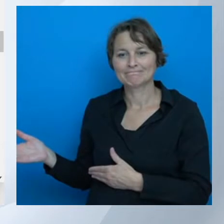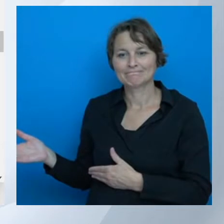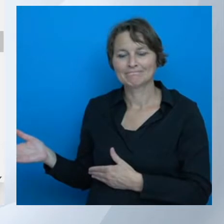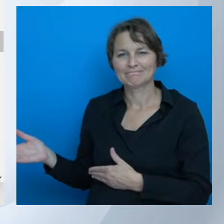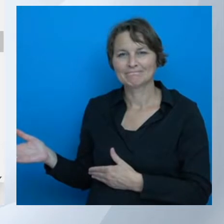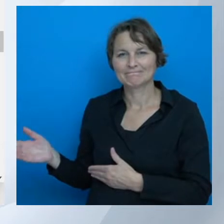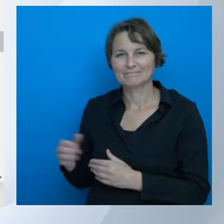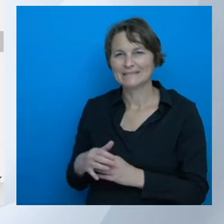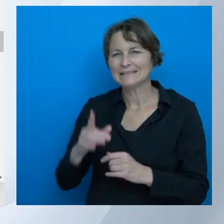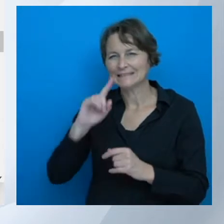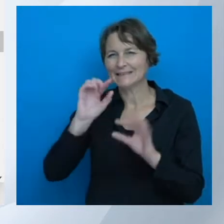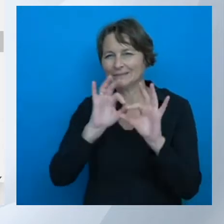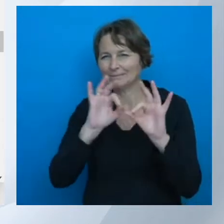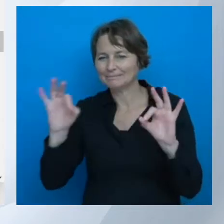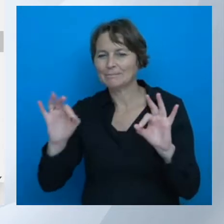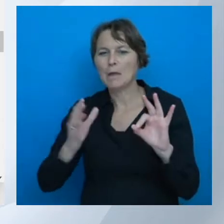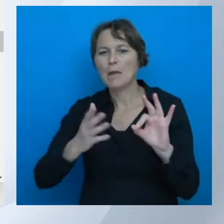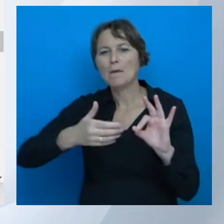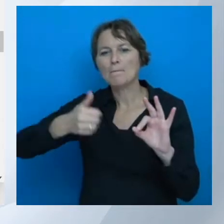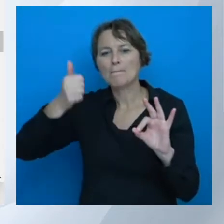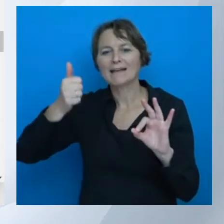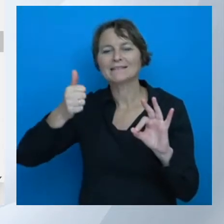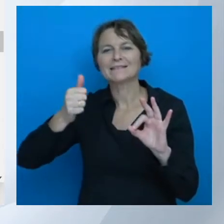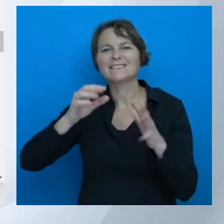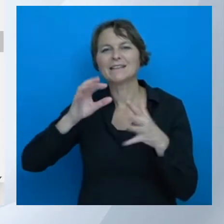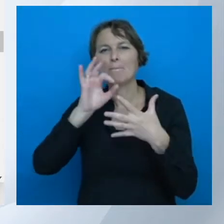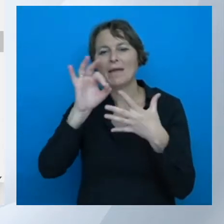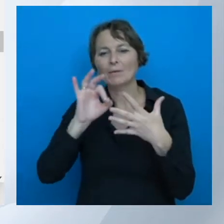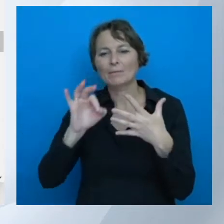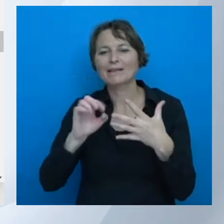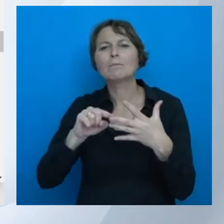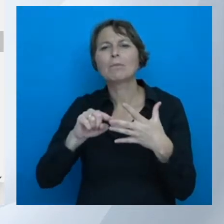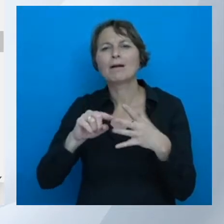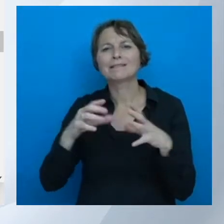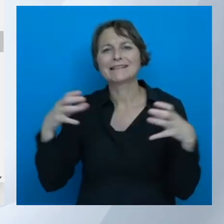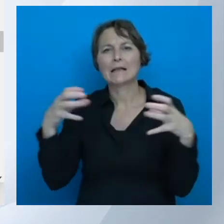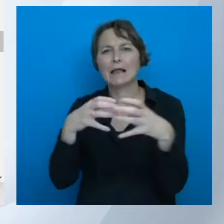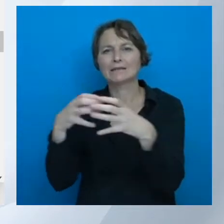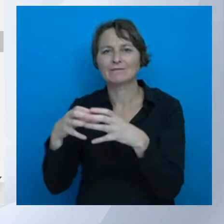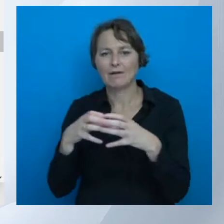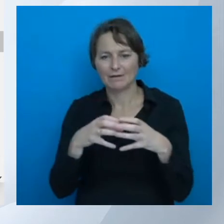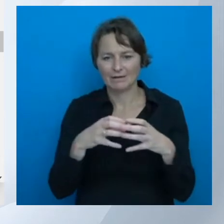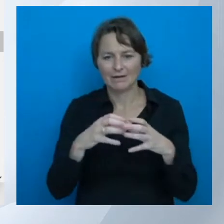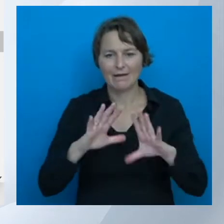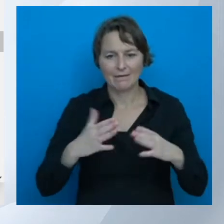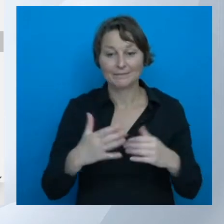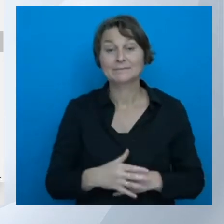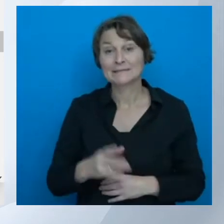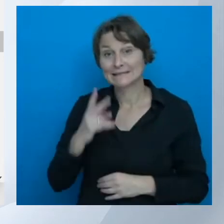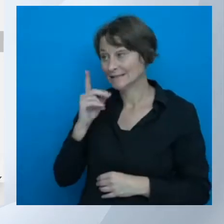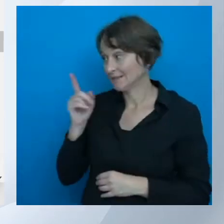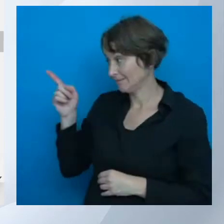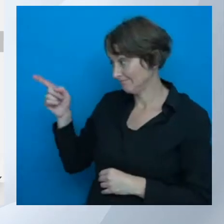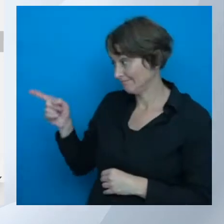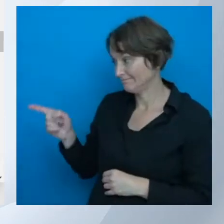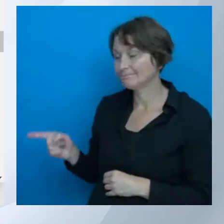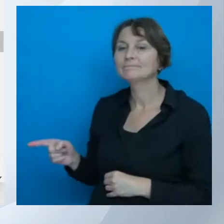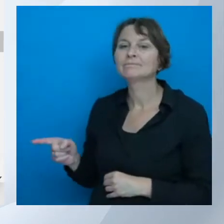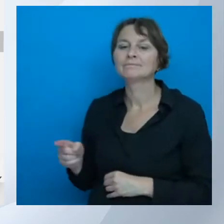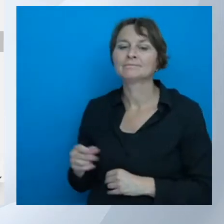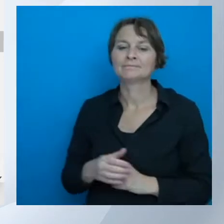well. And what we can see here in the pipeline configuration, that it includes the preprocessor